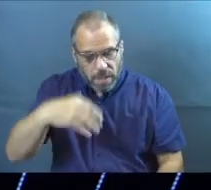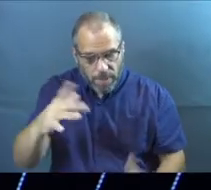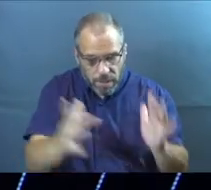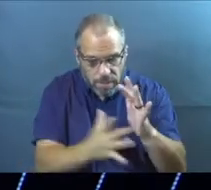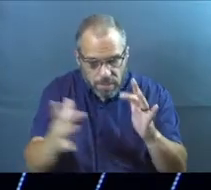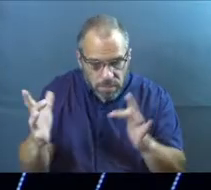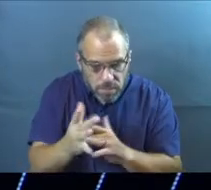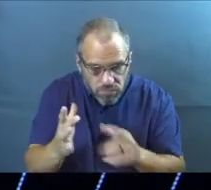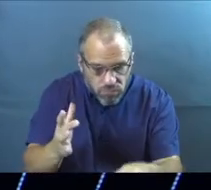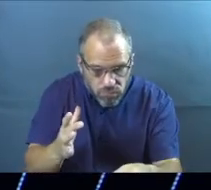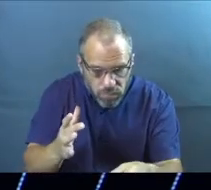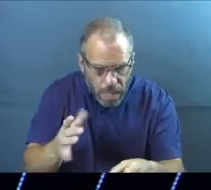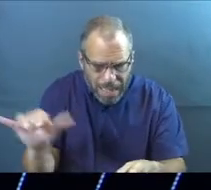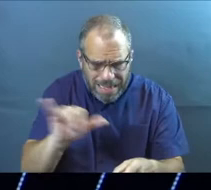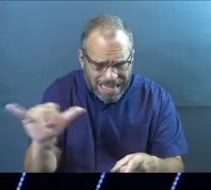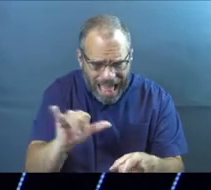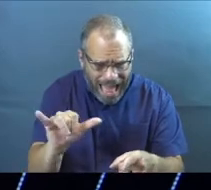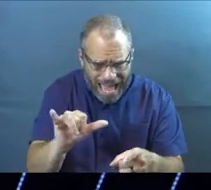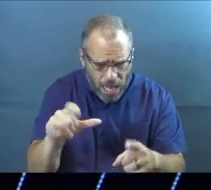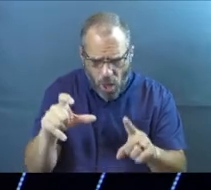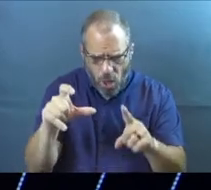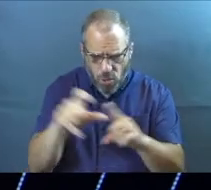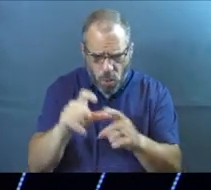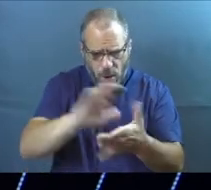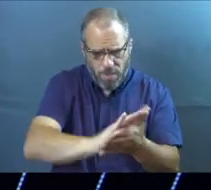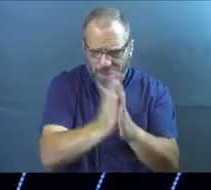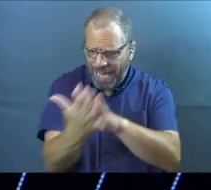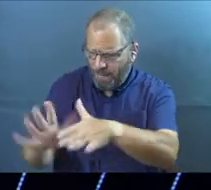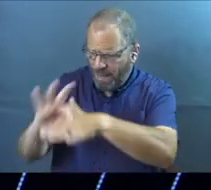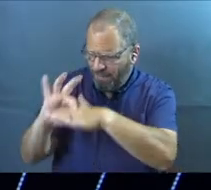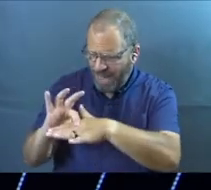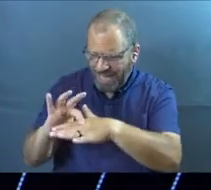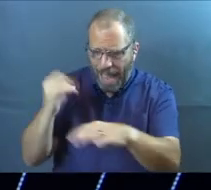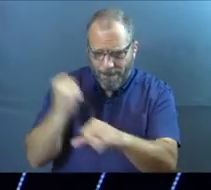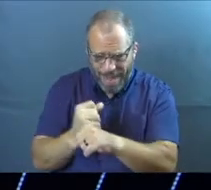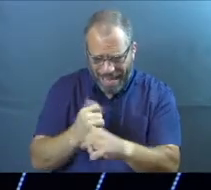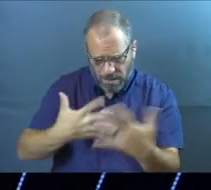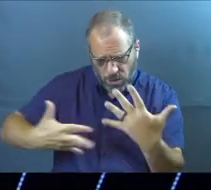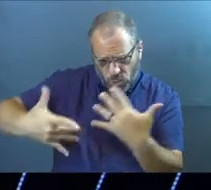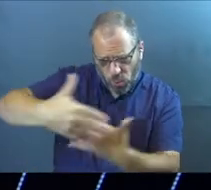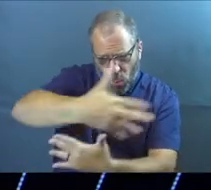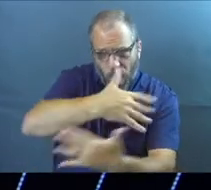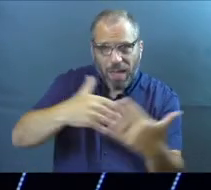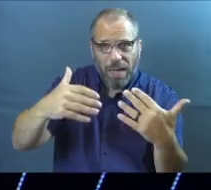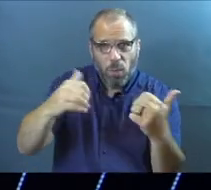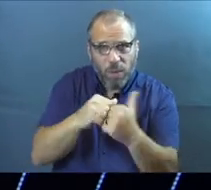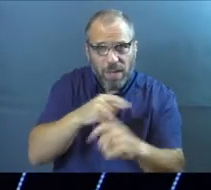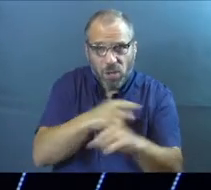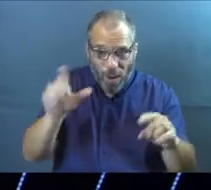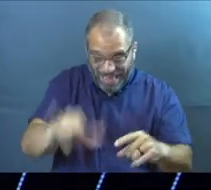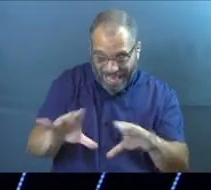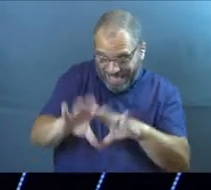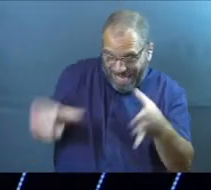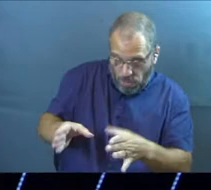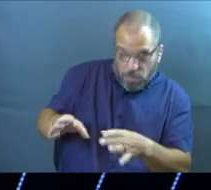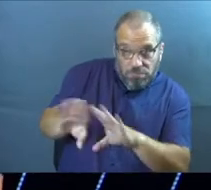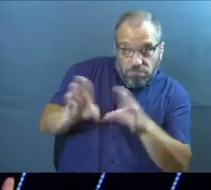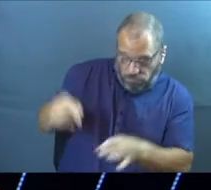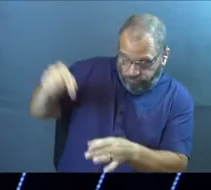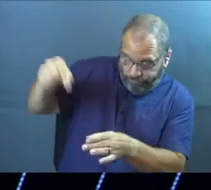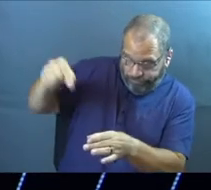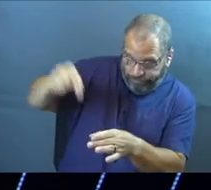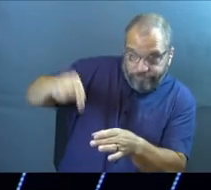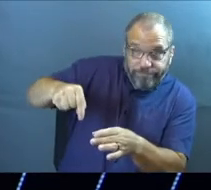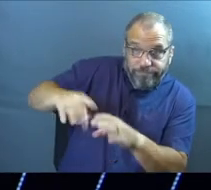of Jesus was like the Word had become flesh and made his dwelling among us. That's his house,